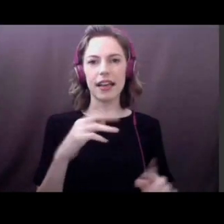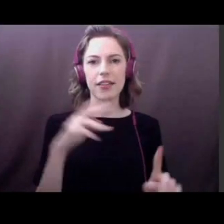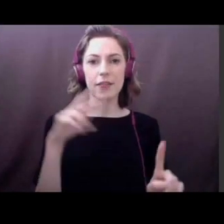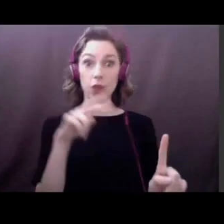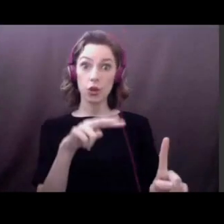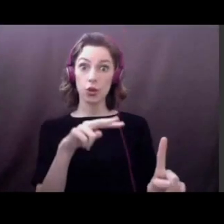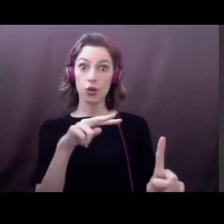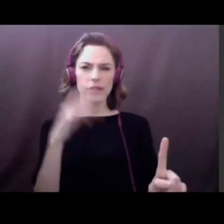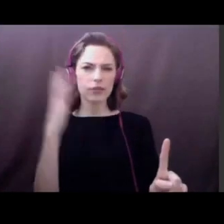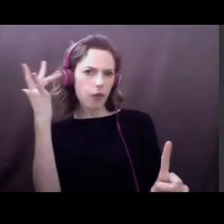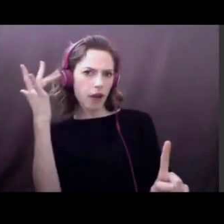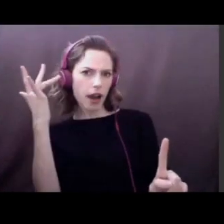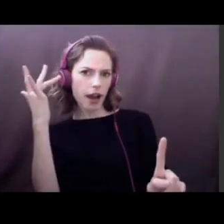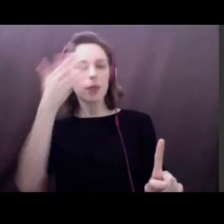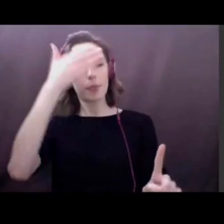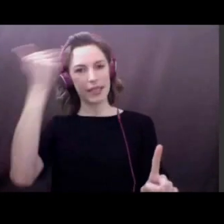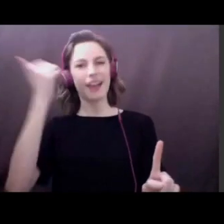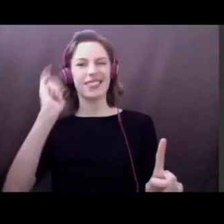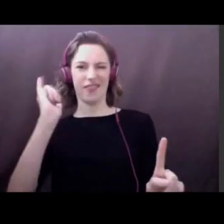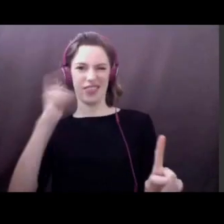First of all, it recognizes that